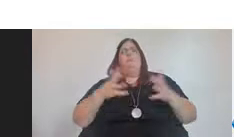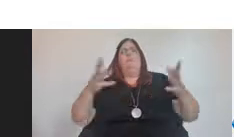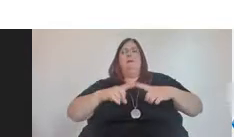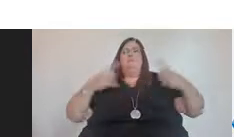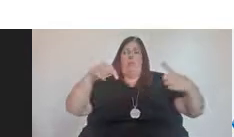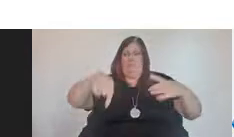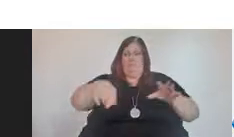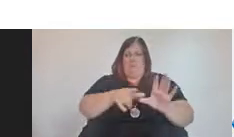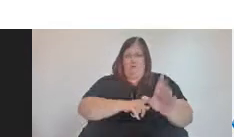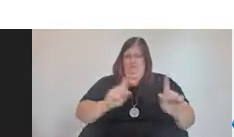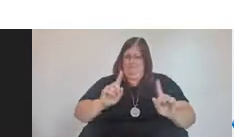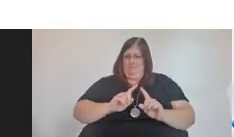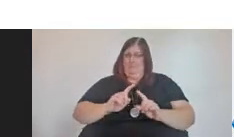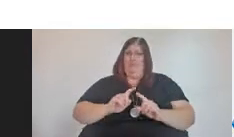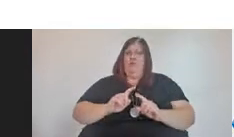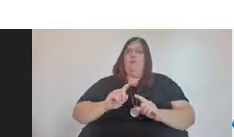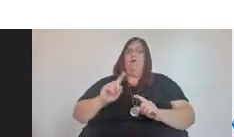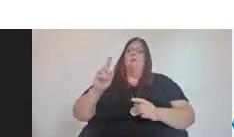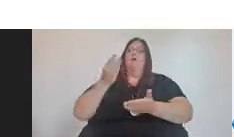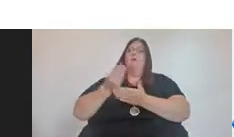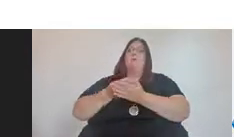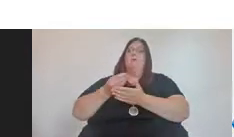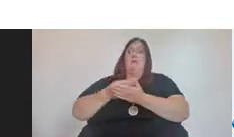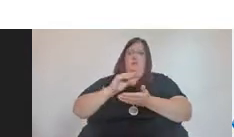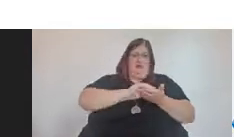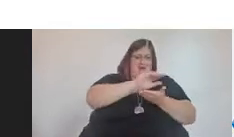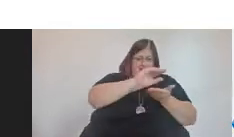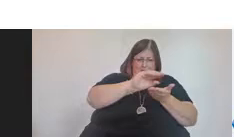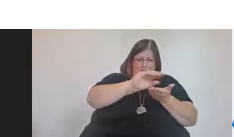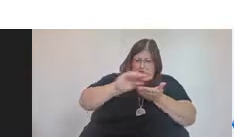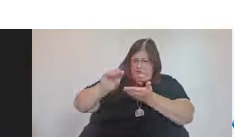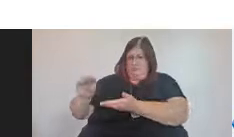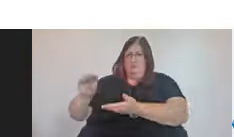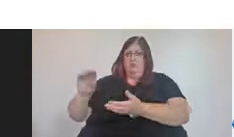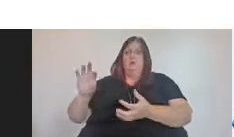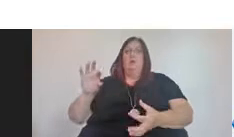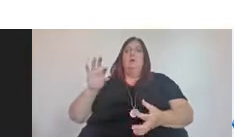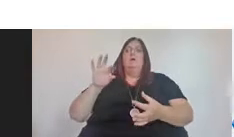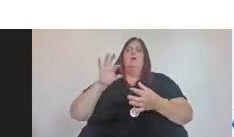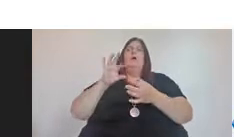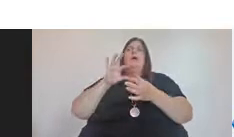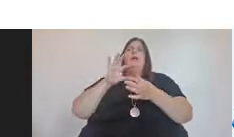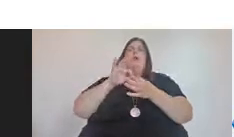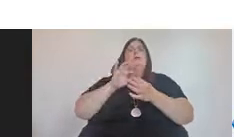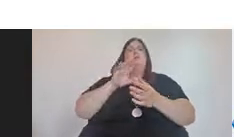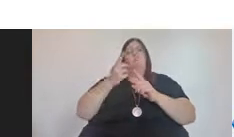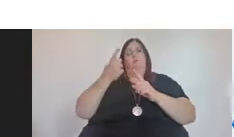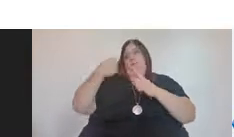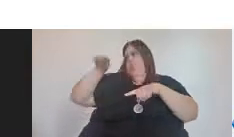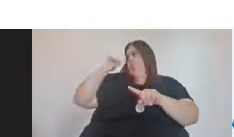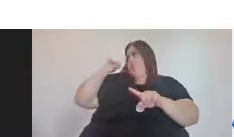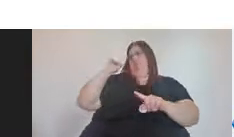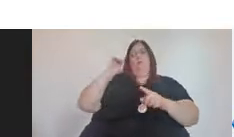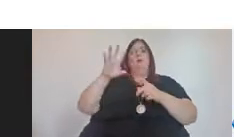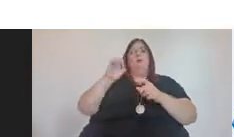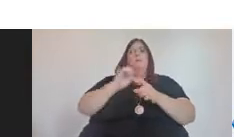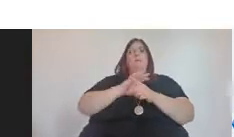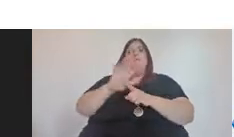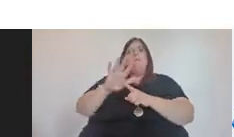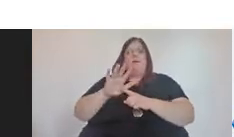in that the allocations were uplifted to reflect the effects of the pandemic, and the NHS received additional